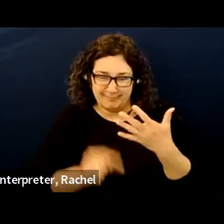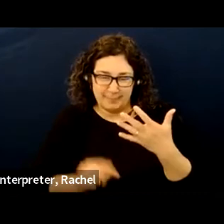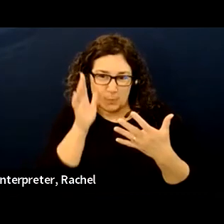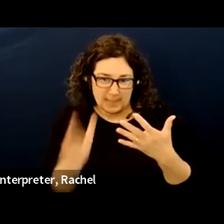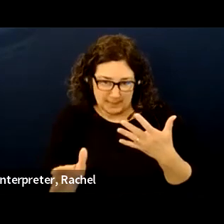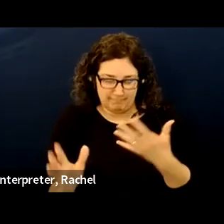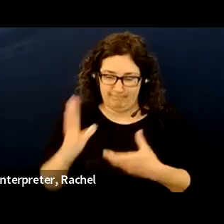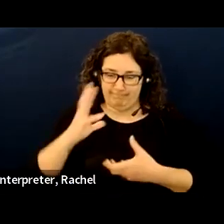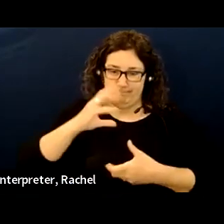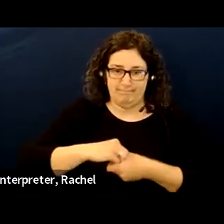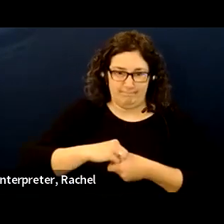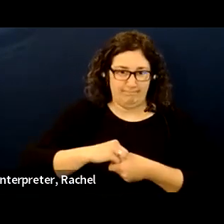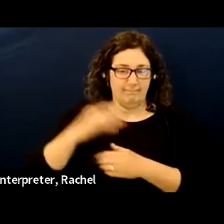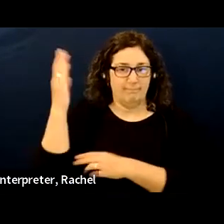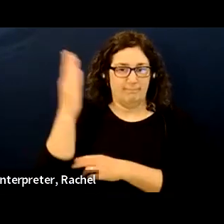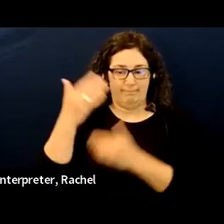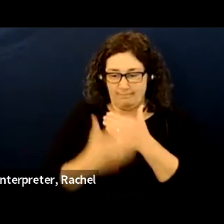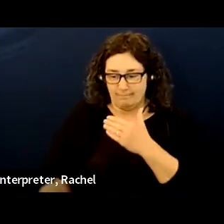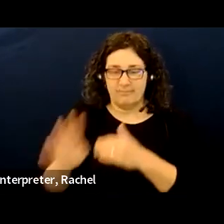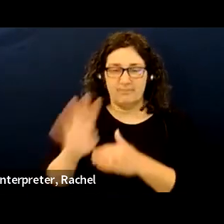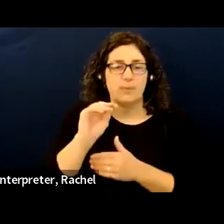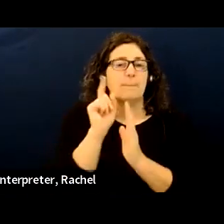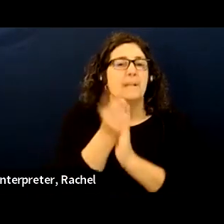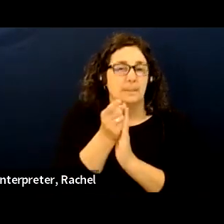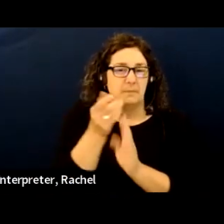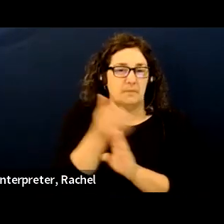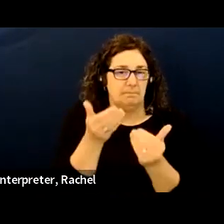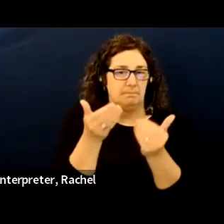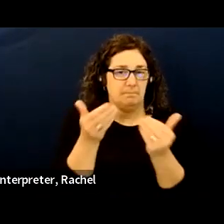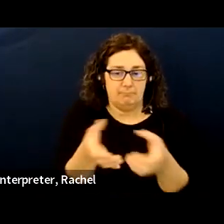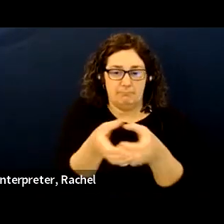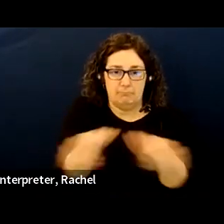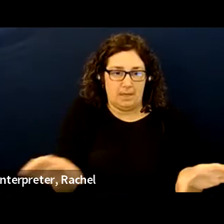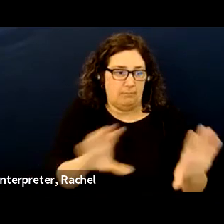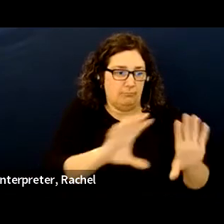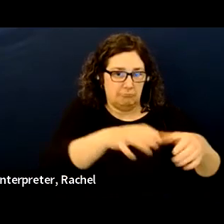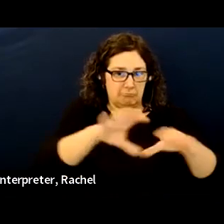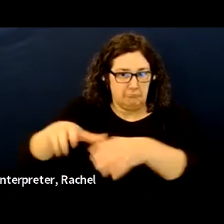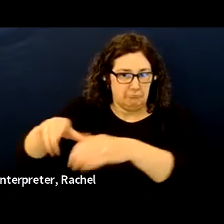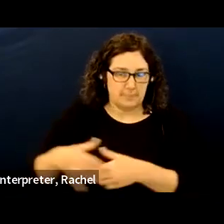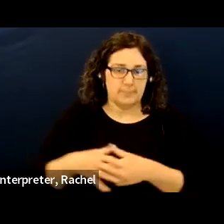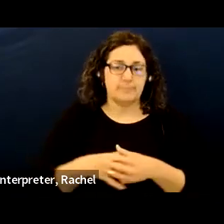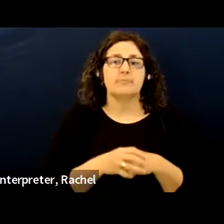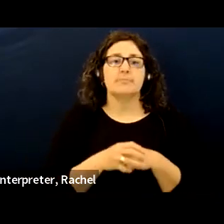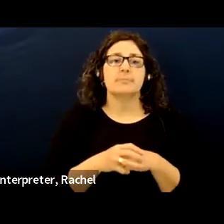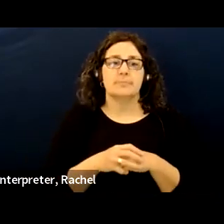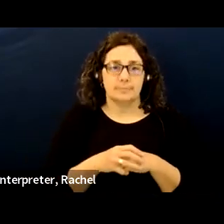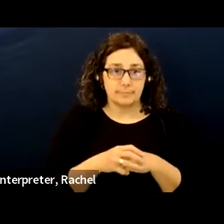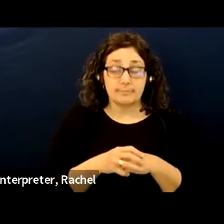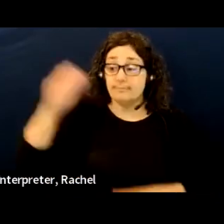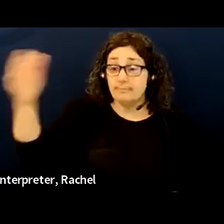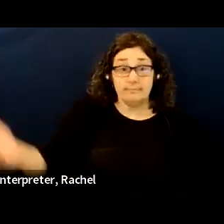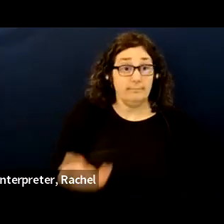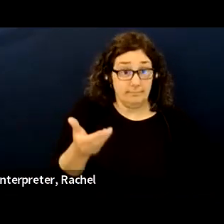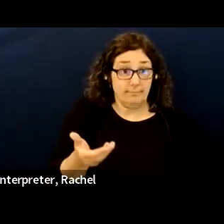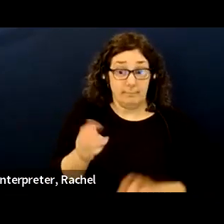as part of the course over the next 40 minutes before we go into breakout rooms. I'm gonna invite